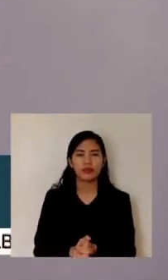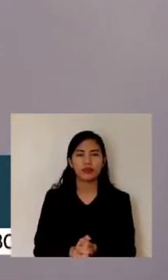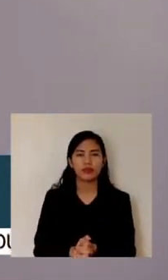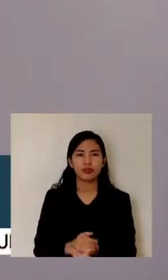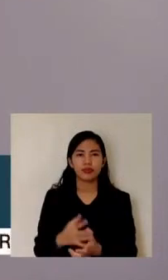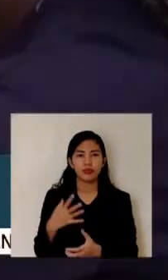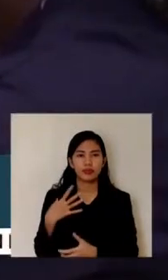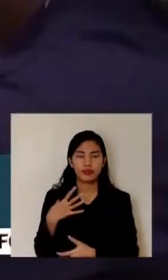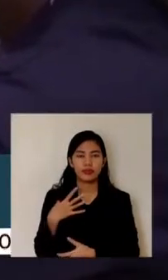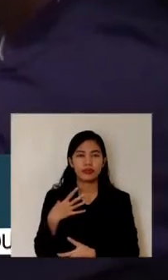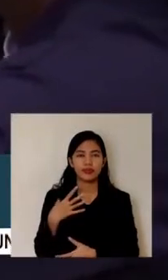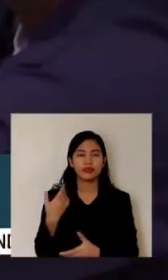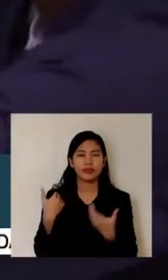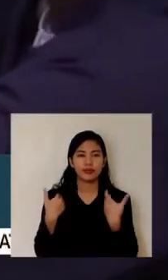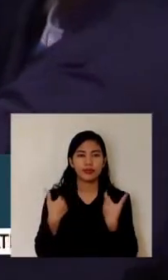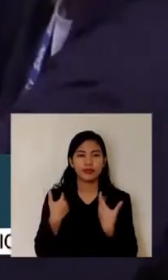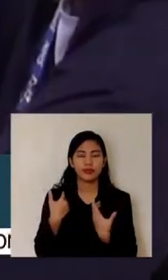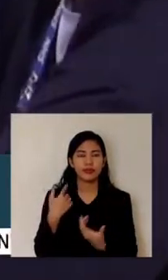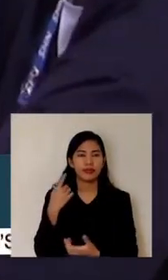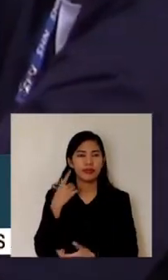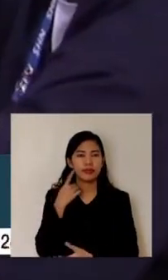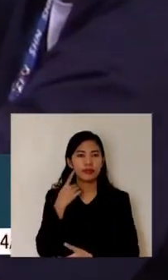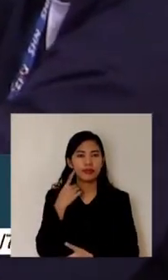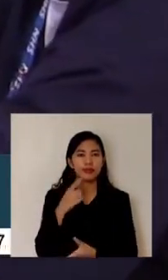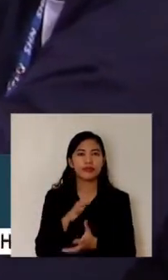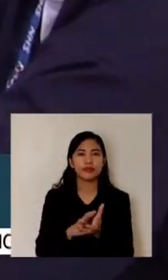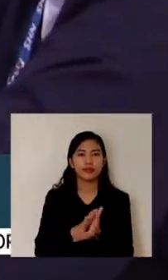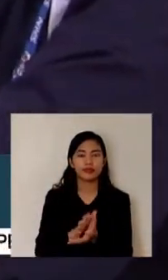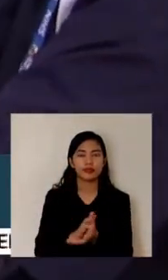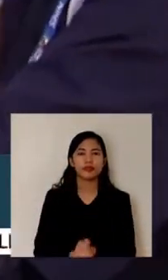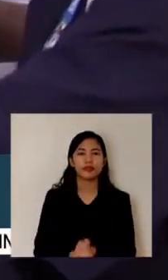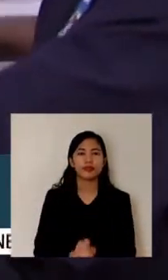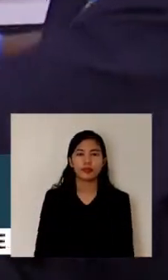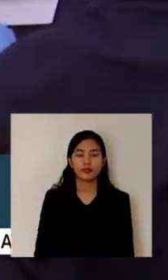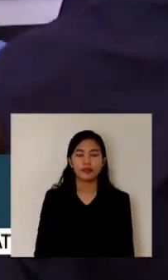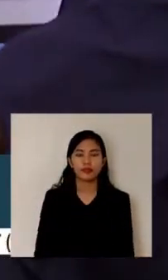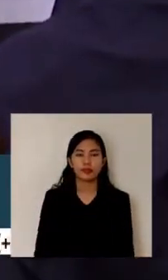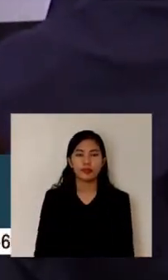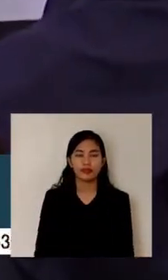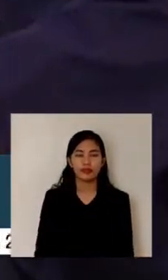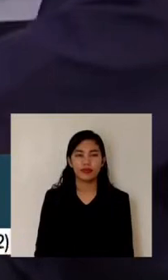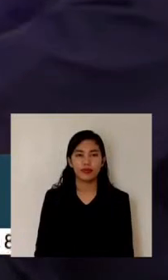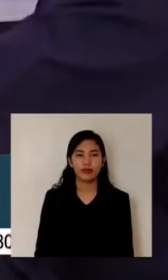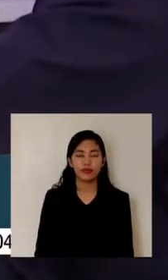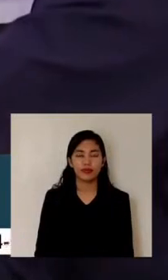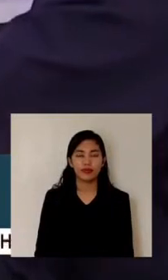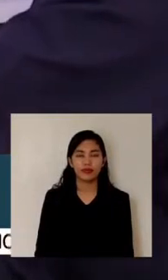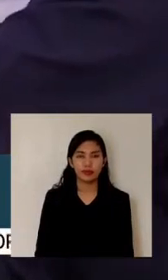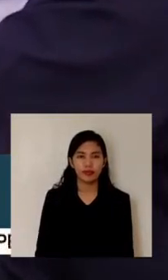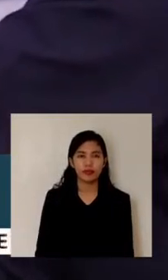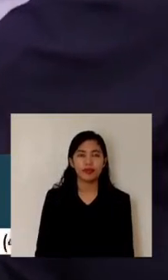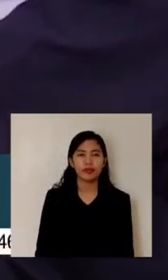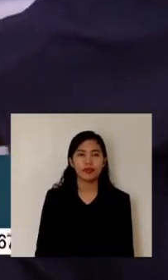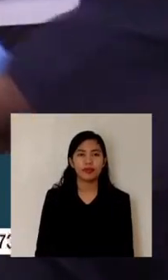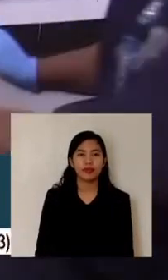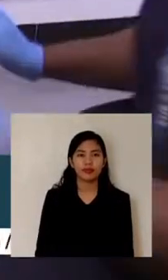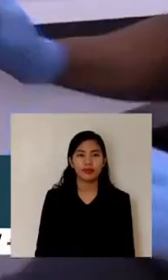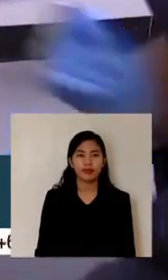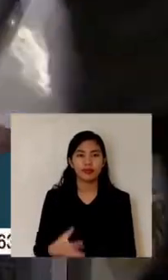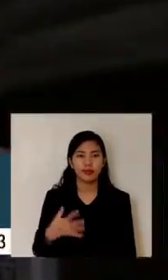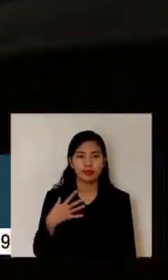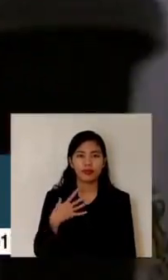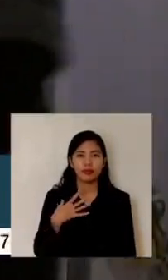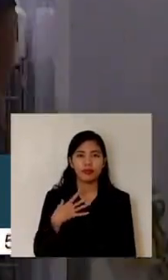by Reuters. Graham Medley, chair of the government's COVID modelling group, said when tougher measures were introduced